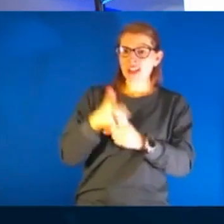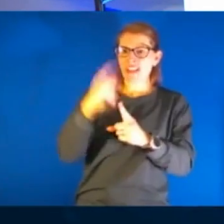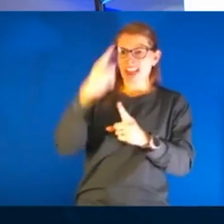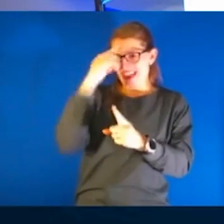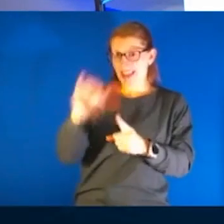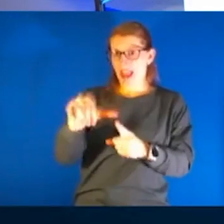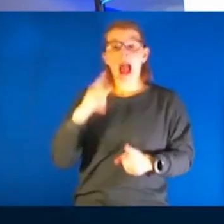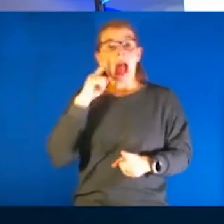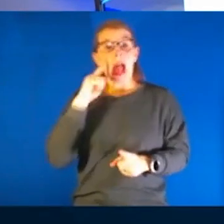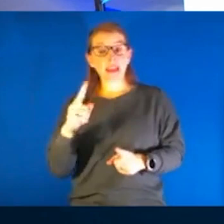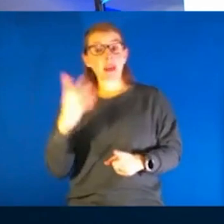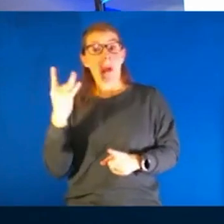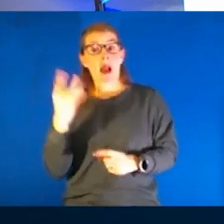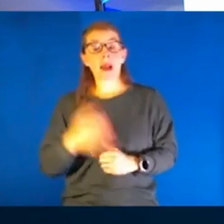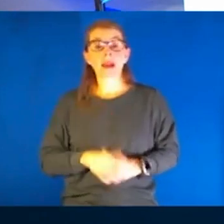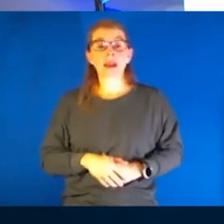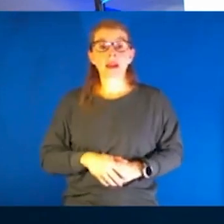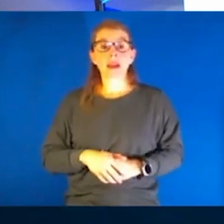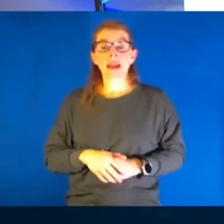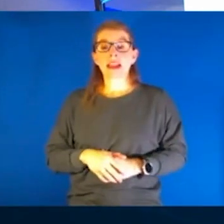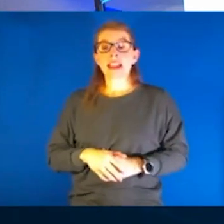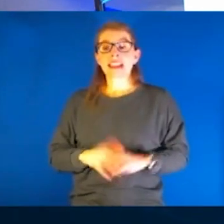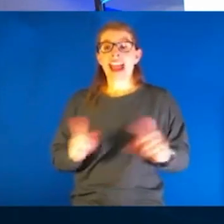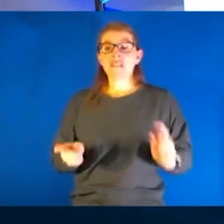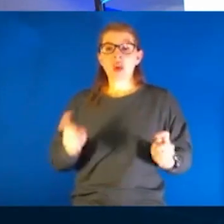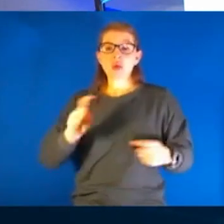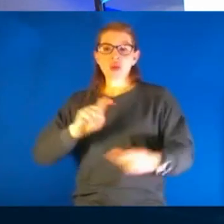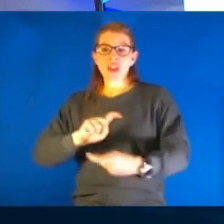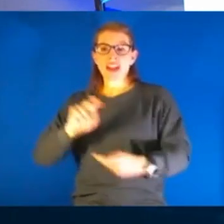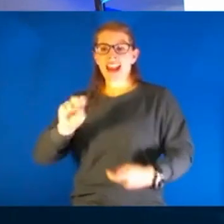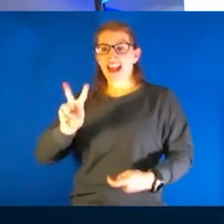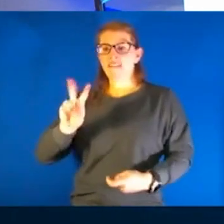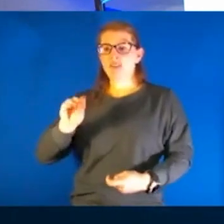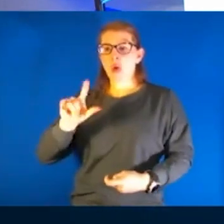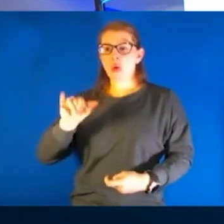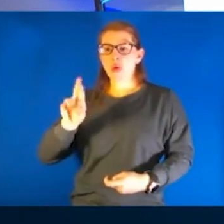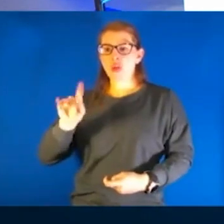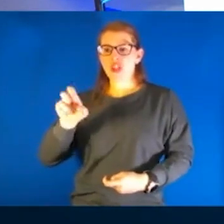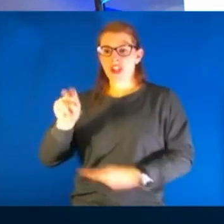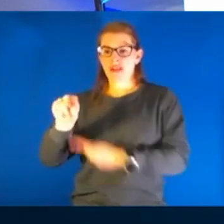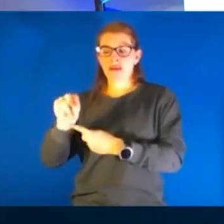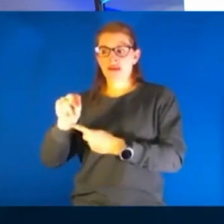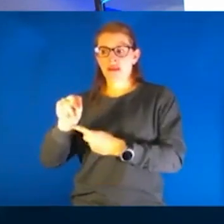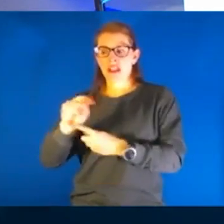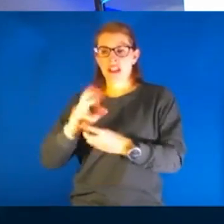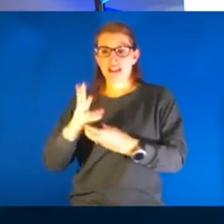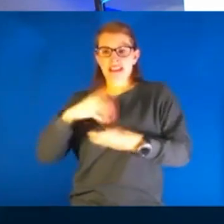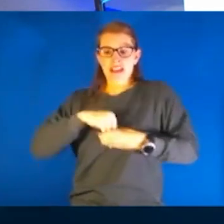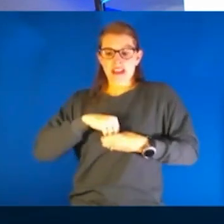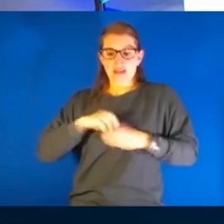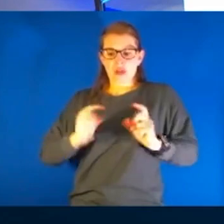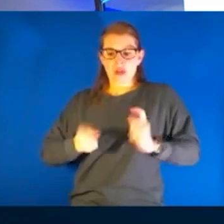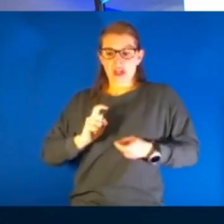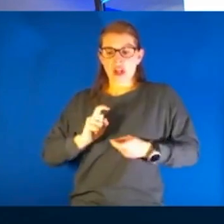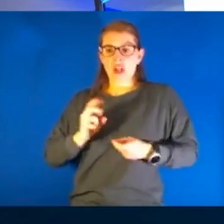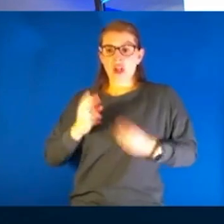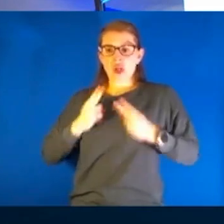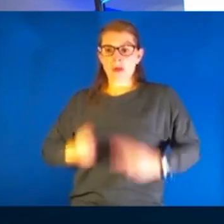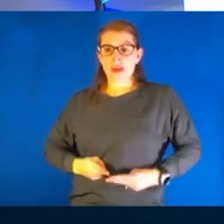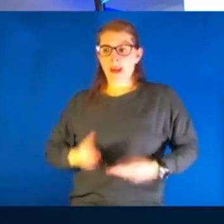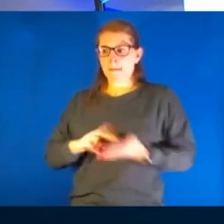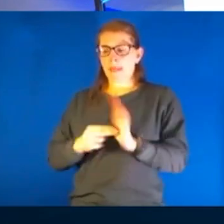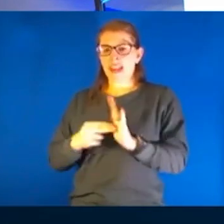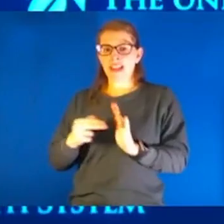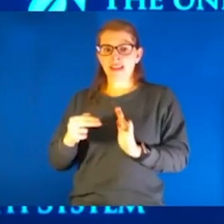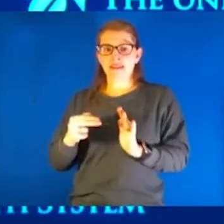part of evolution, right? Because viruses also introduce mutations into human hosts, which can then lead to survival advantages, and so